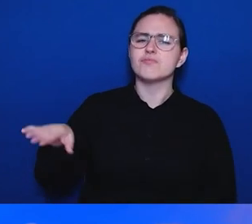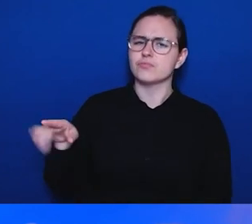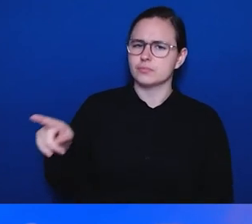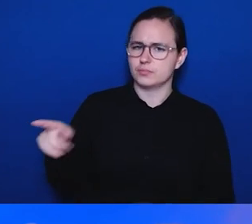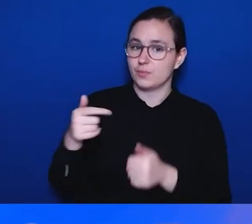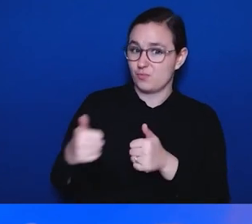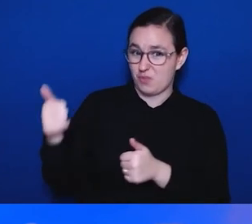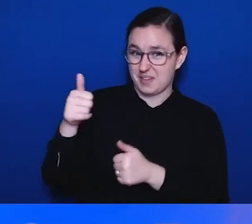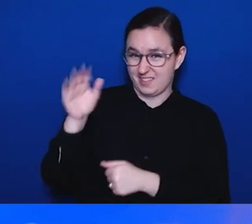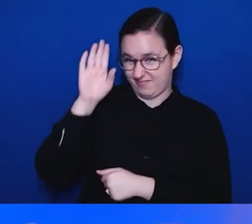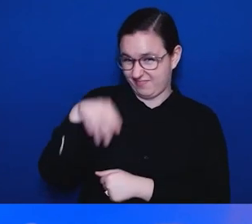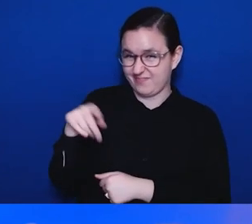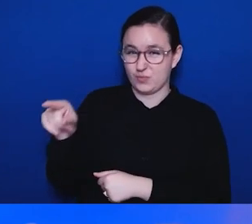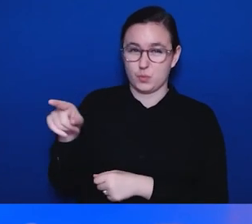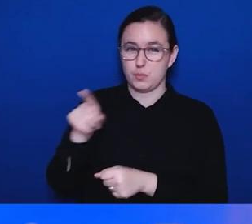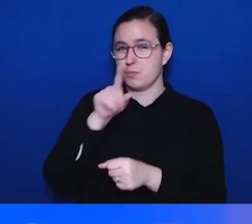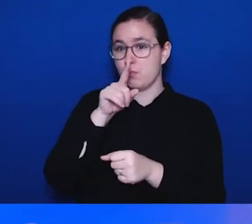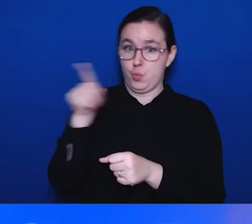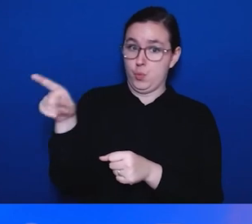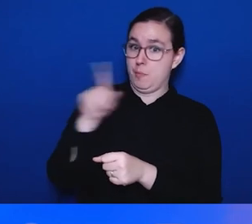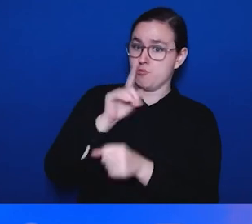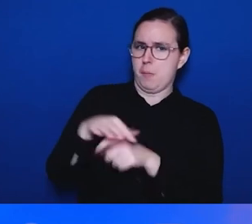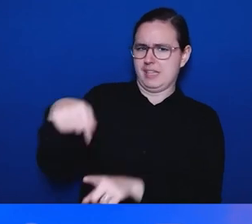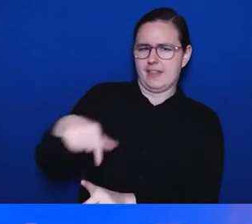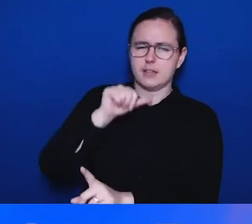today with Richard Sussman from Global News. Go ahead, Richard.